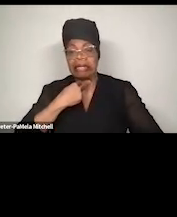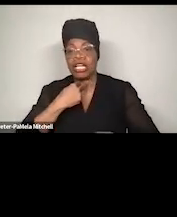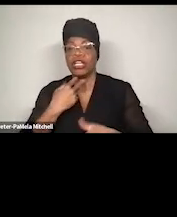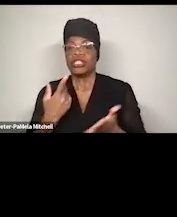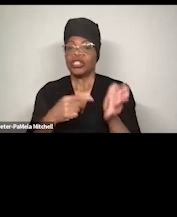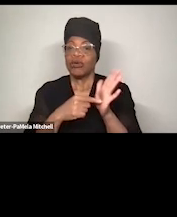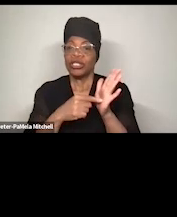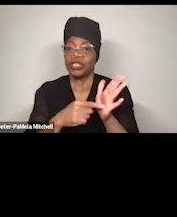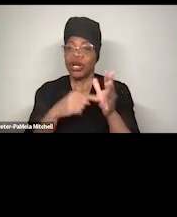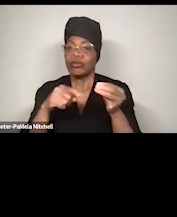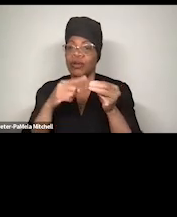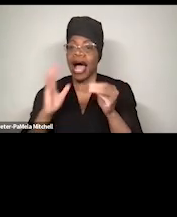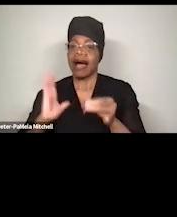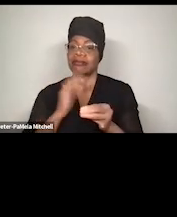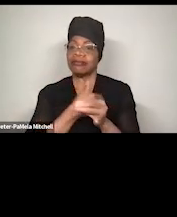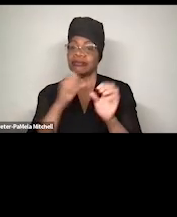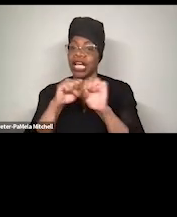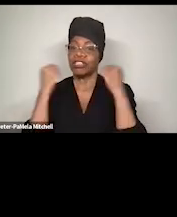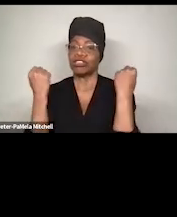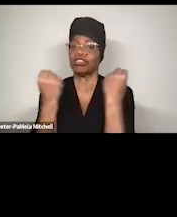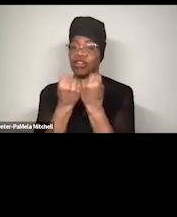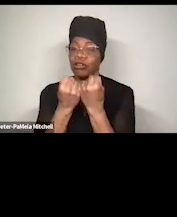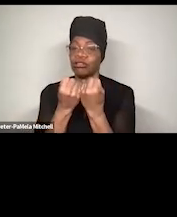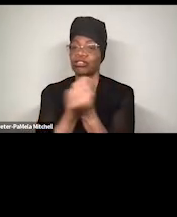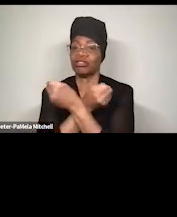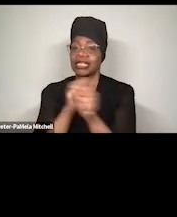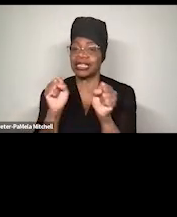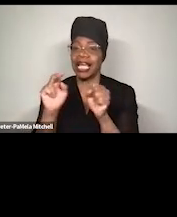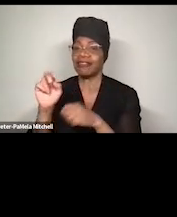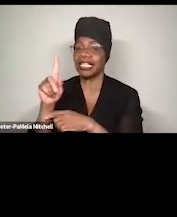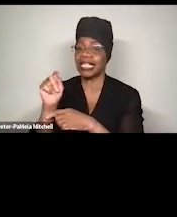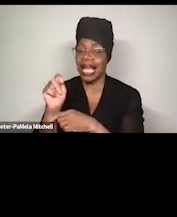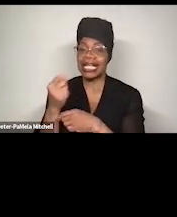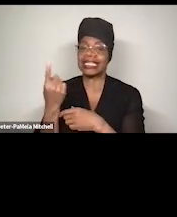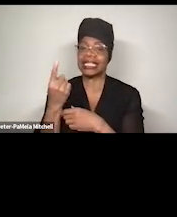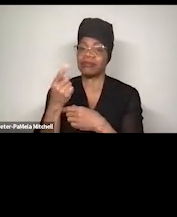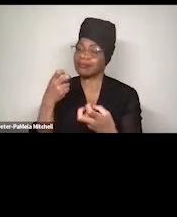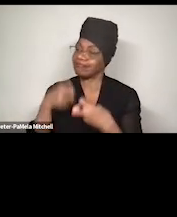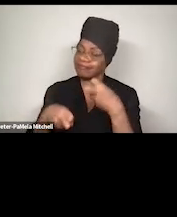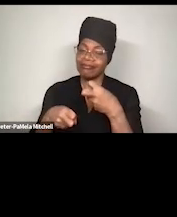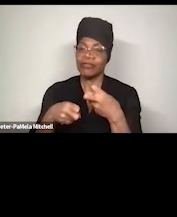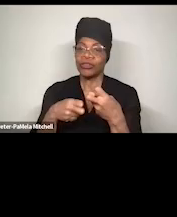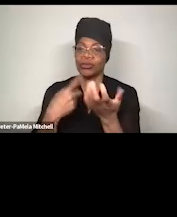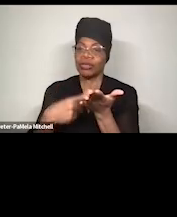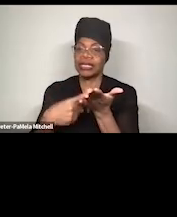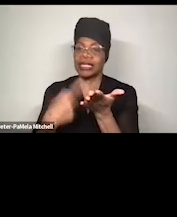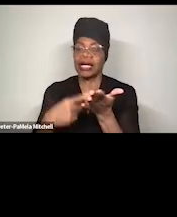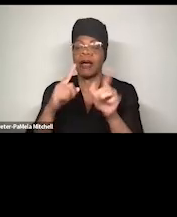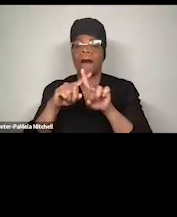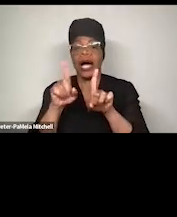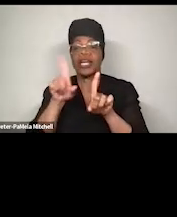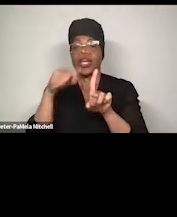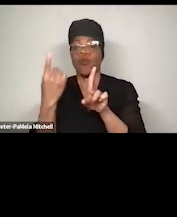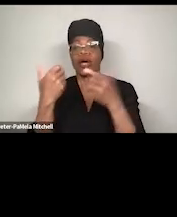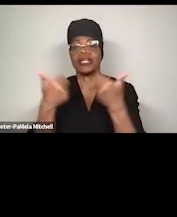hole in our social safety net that's going to be hard to address. Nevertheless, in spite of these challenges,